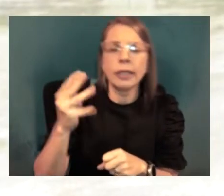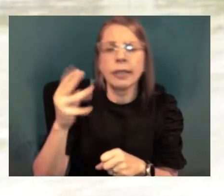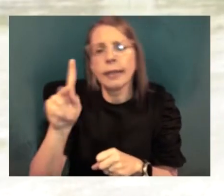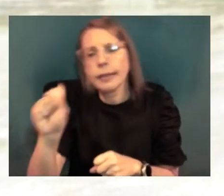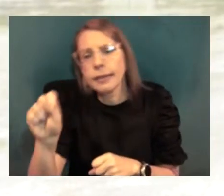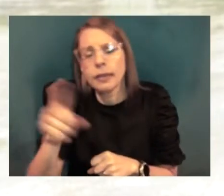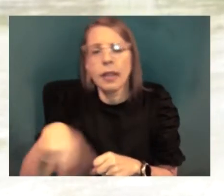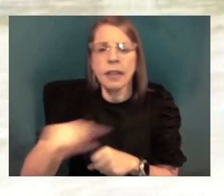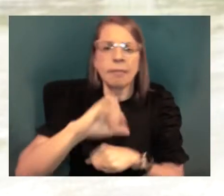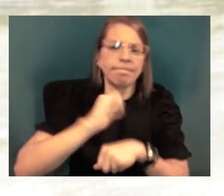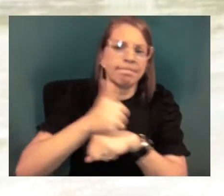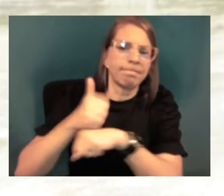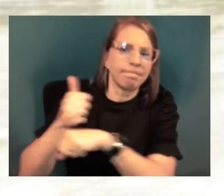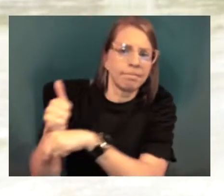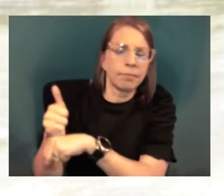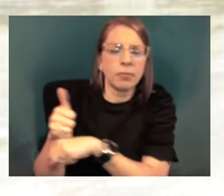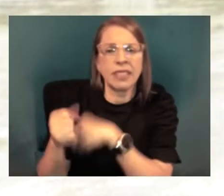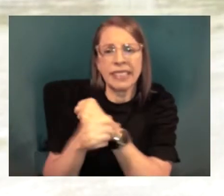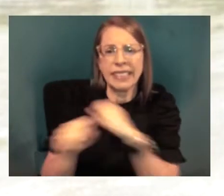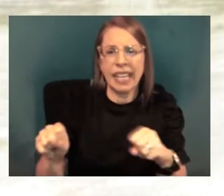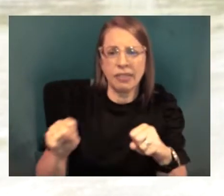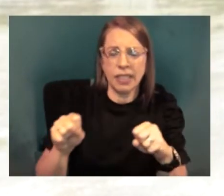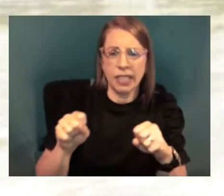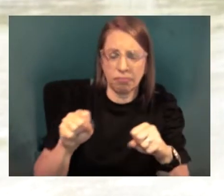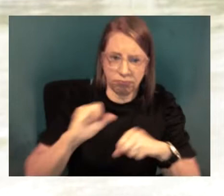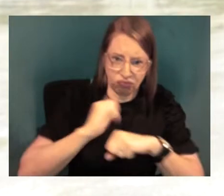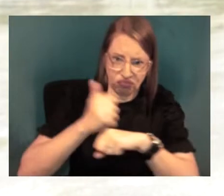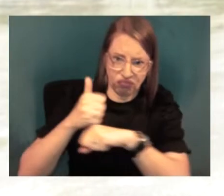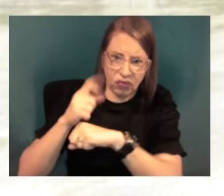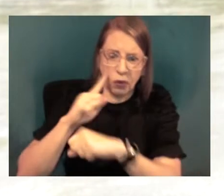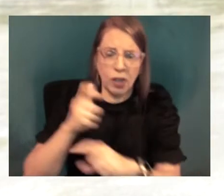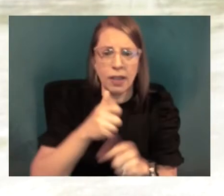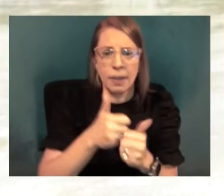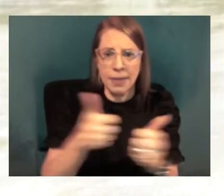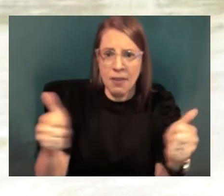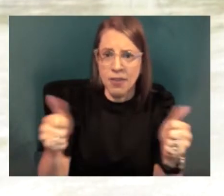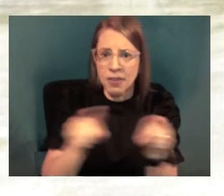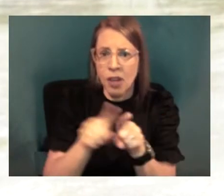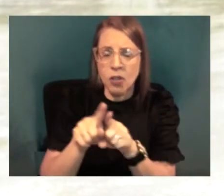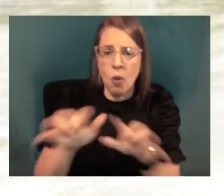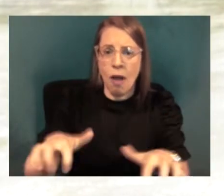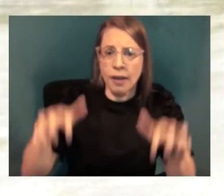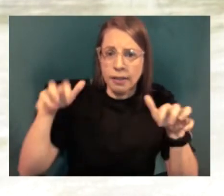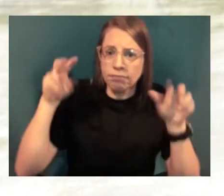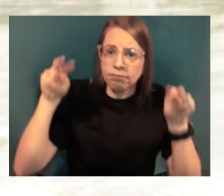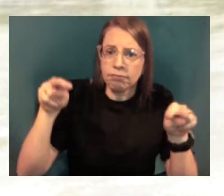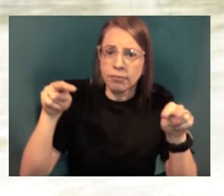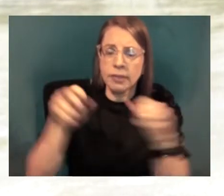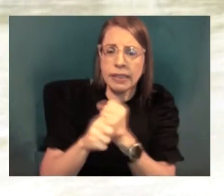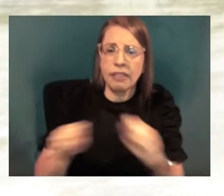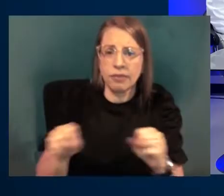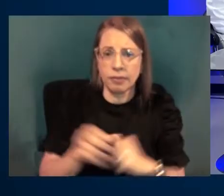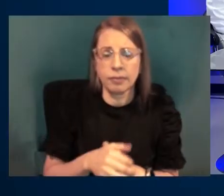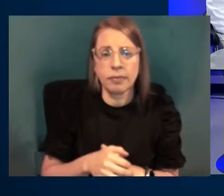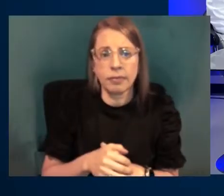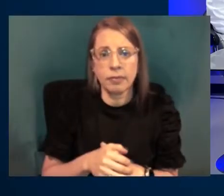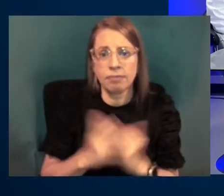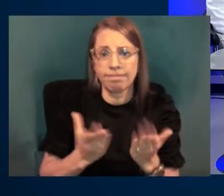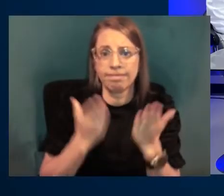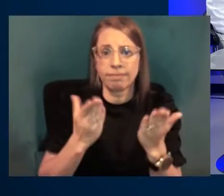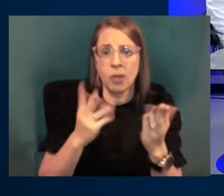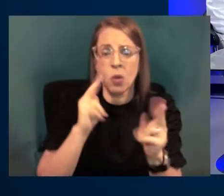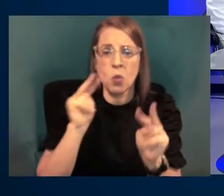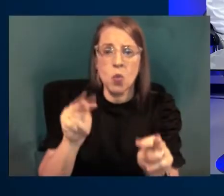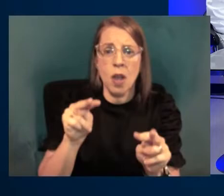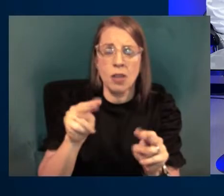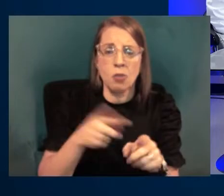got a lot of safeguards to keep themselves and the audience safe. So we recommend you go watch a professional show. In many areas